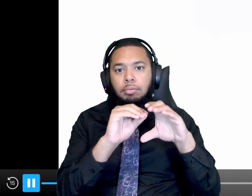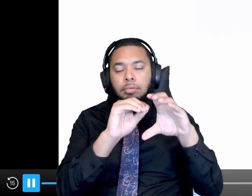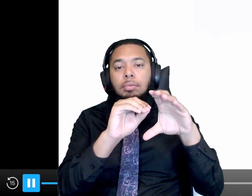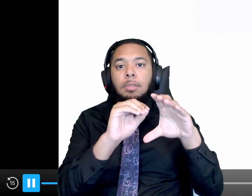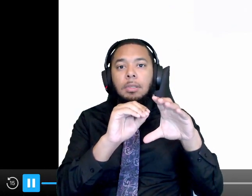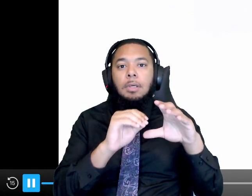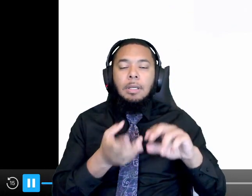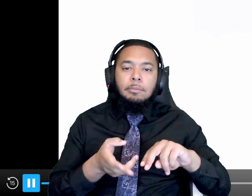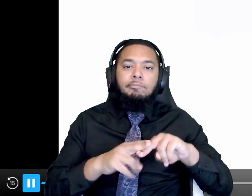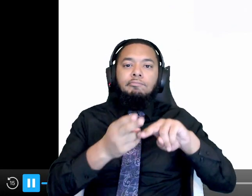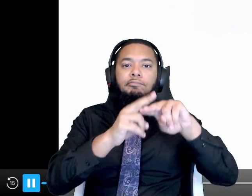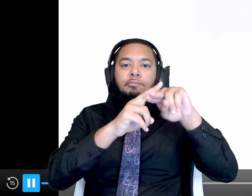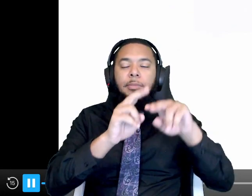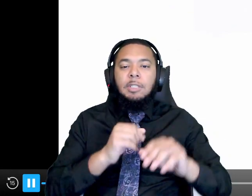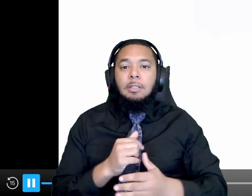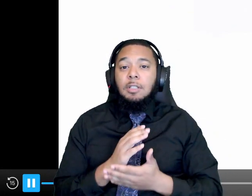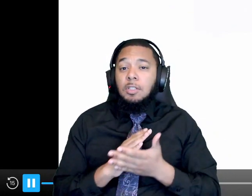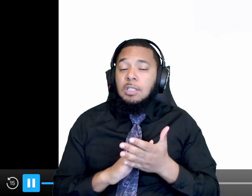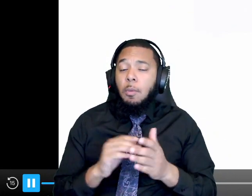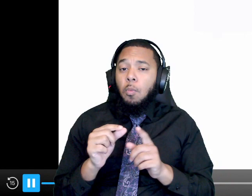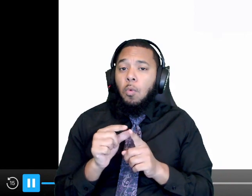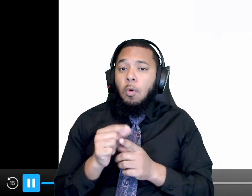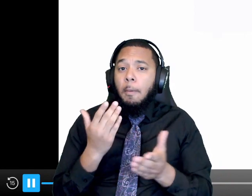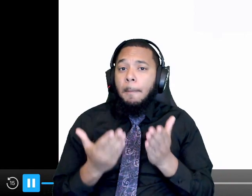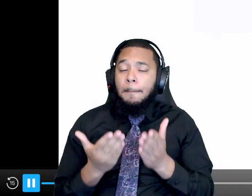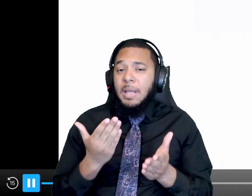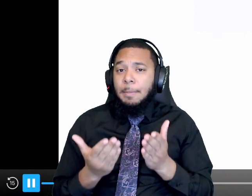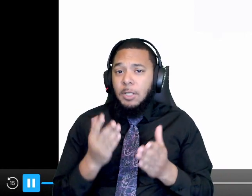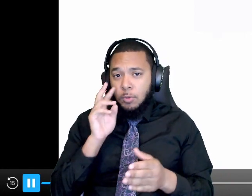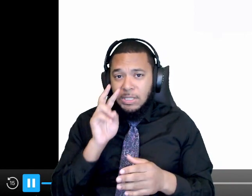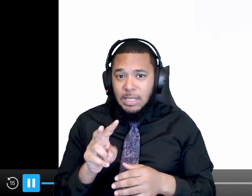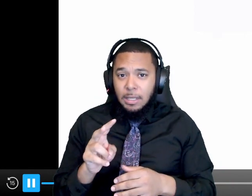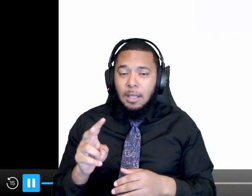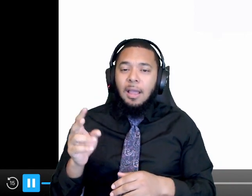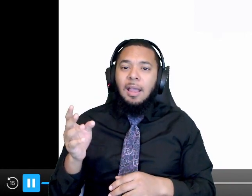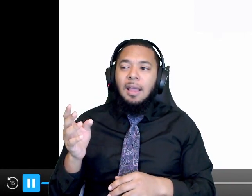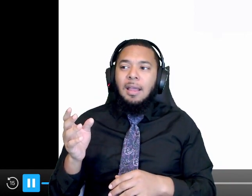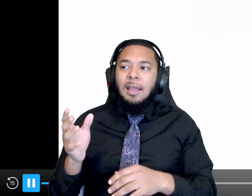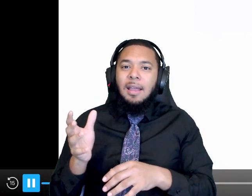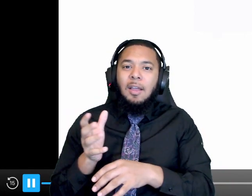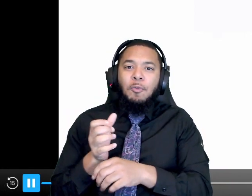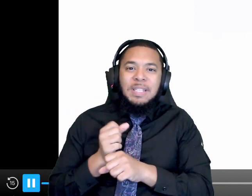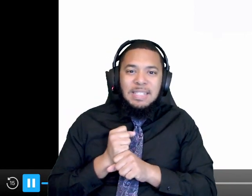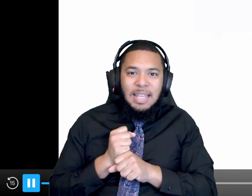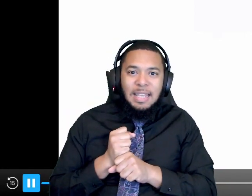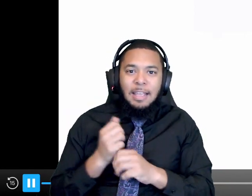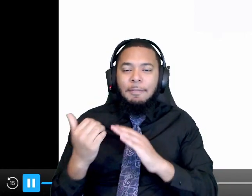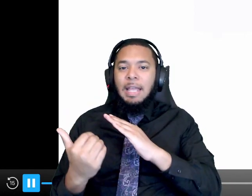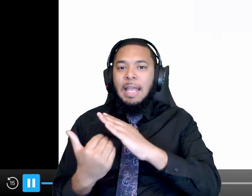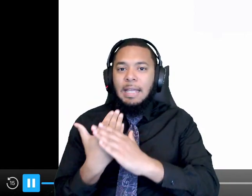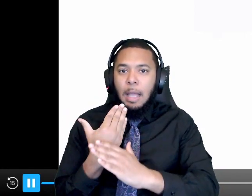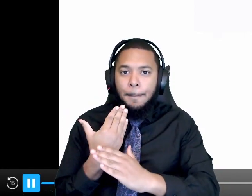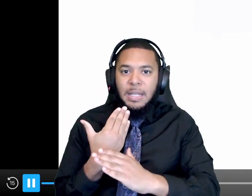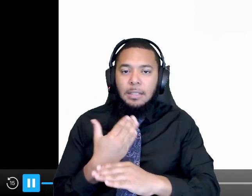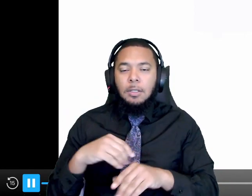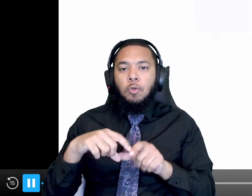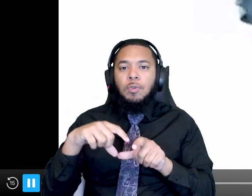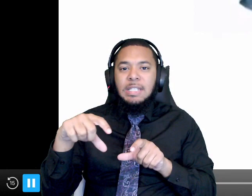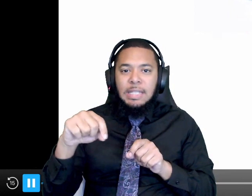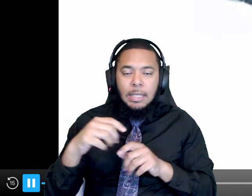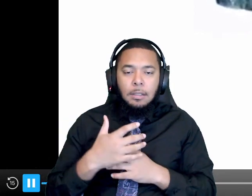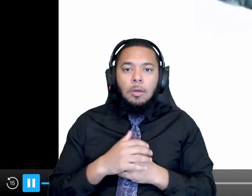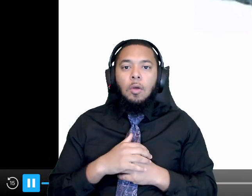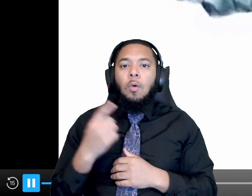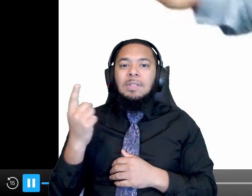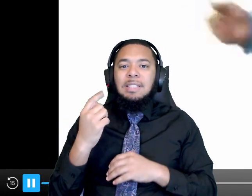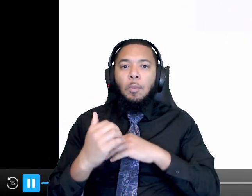So some words you might hear there are incoming transfer, received, receipt, or